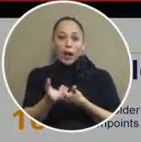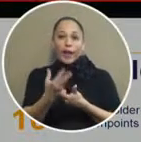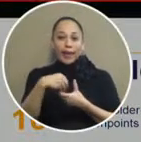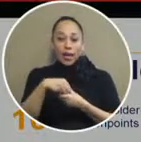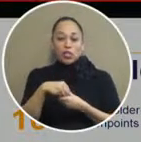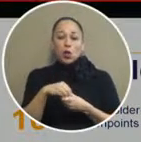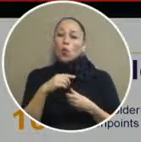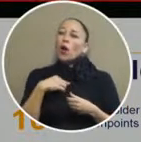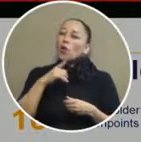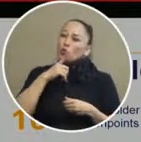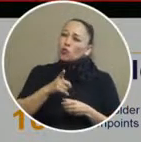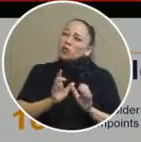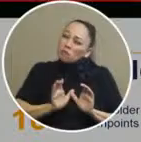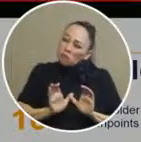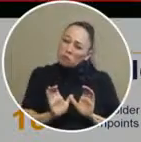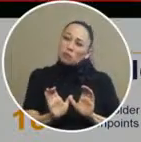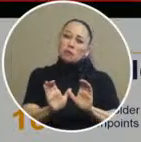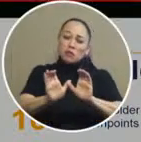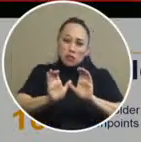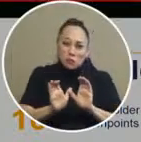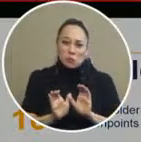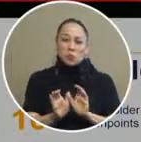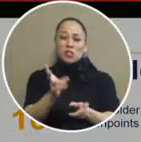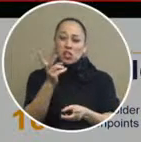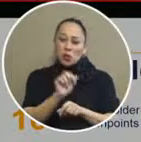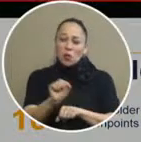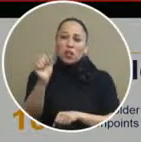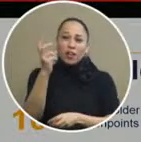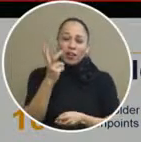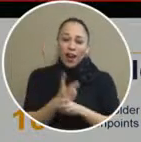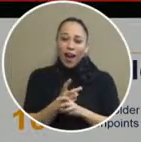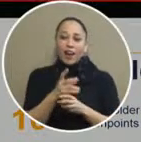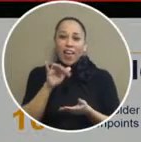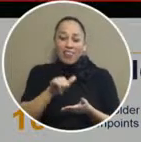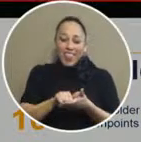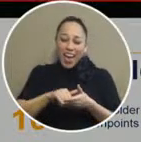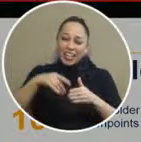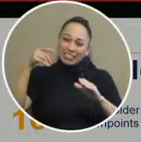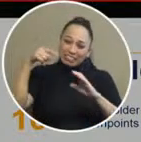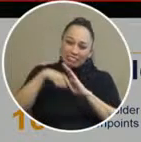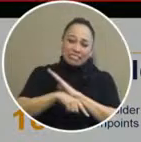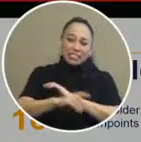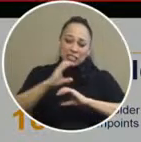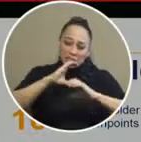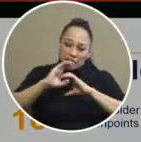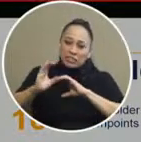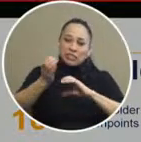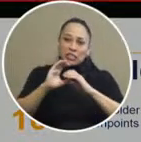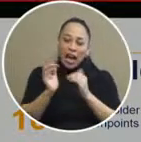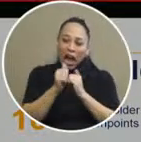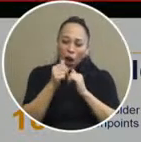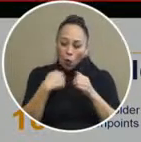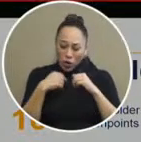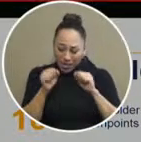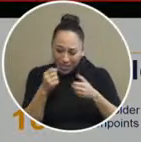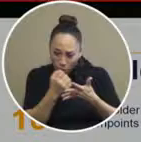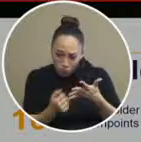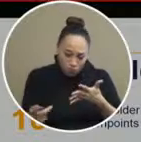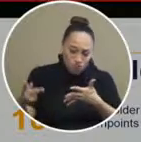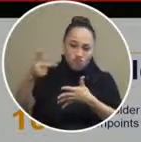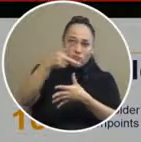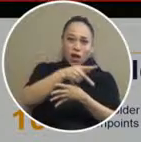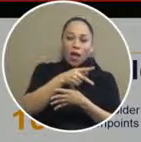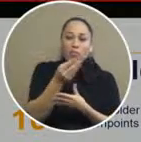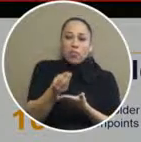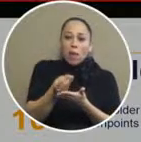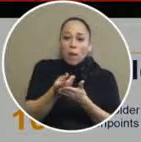are really pushing and pulling and really having an intense dialogue about how can we prioritize the